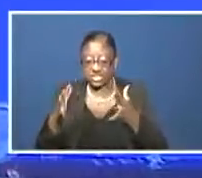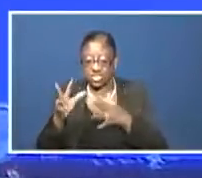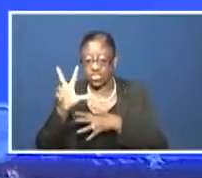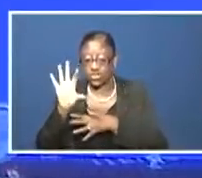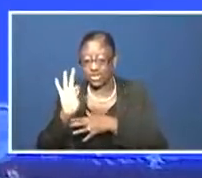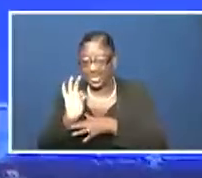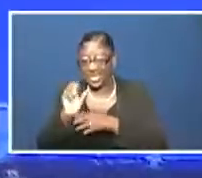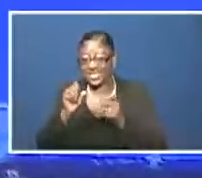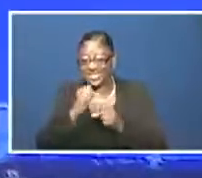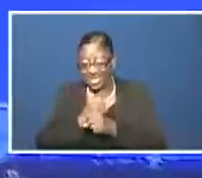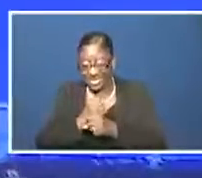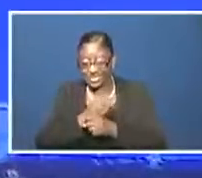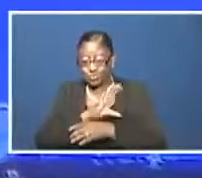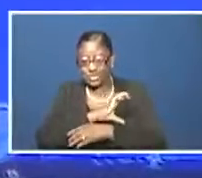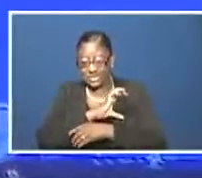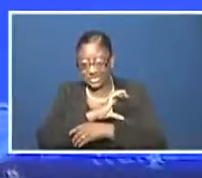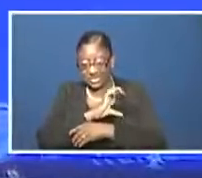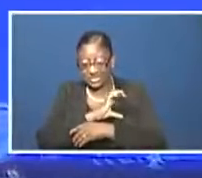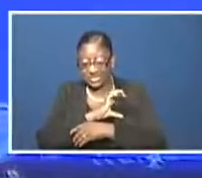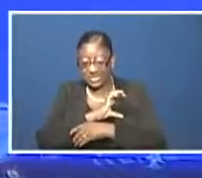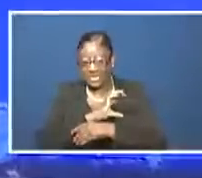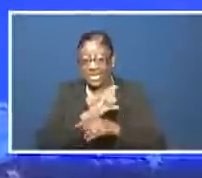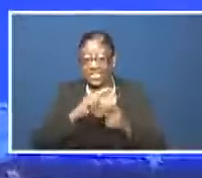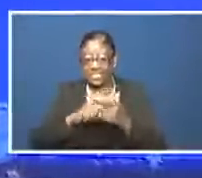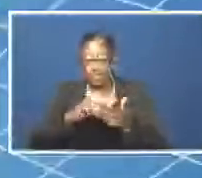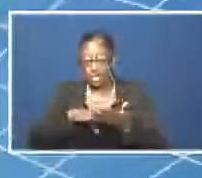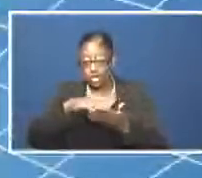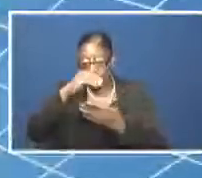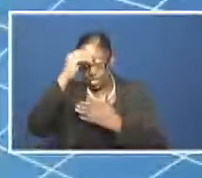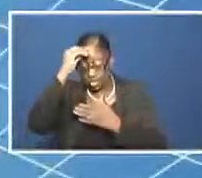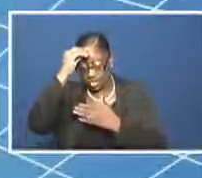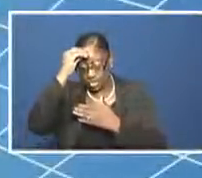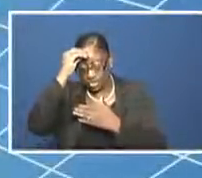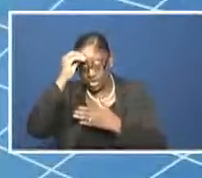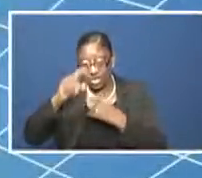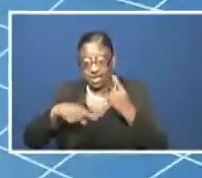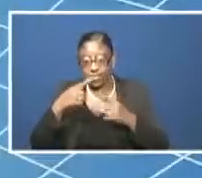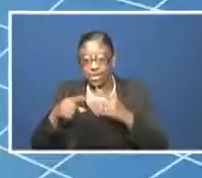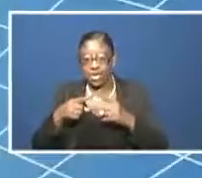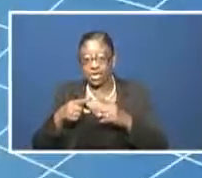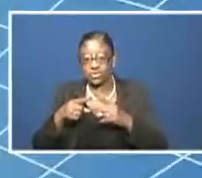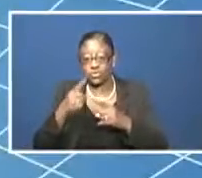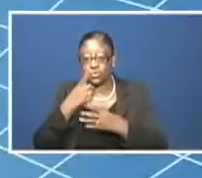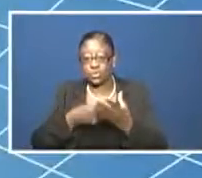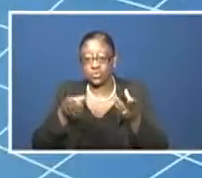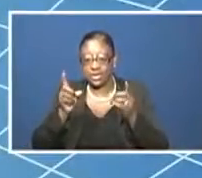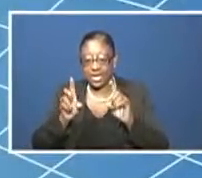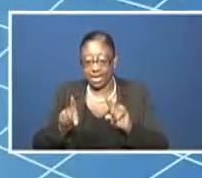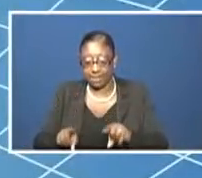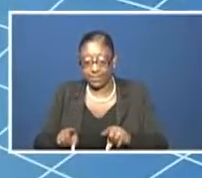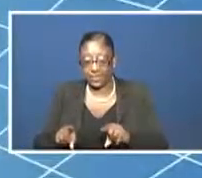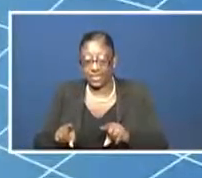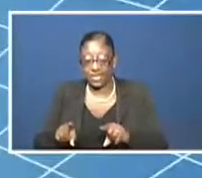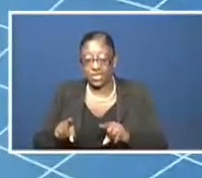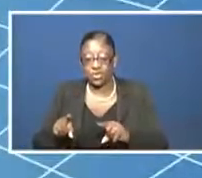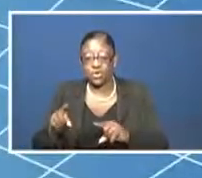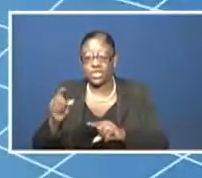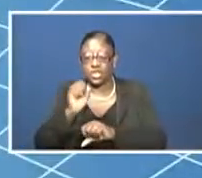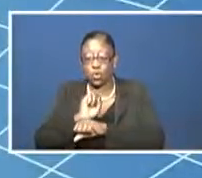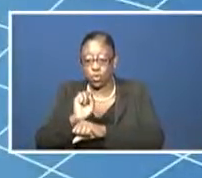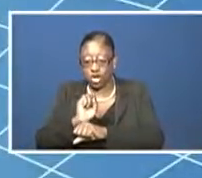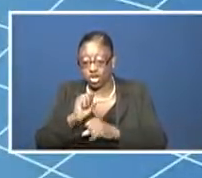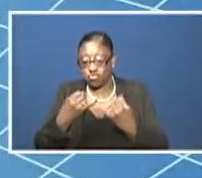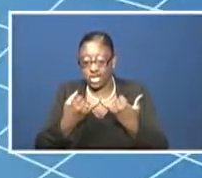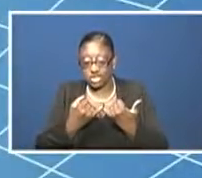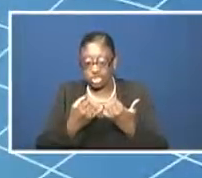years in policing. Altavis Munnings learned more about the outgoing commissioner and his designate successor's working